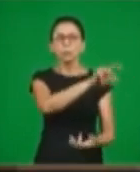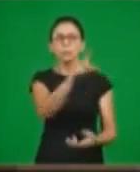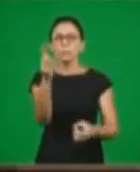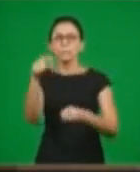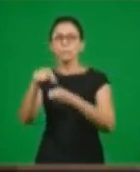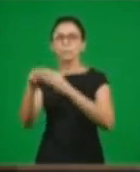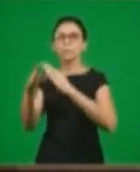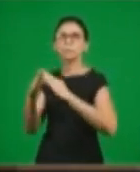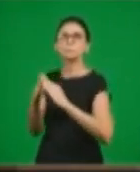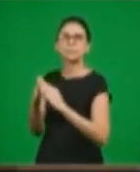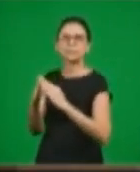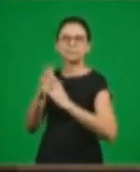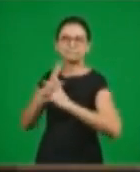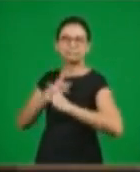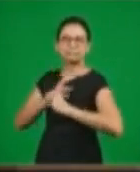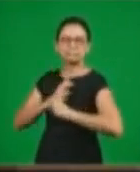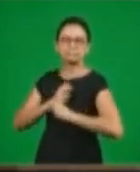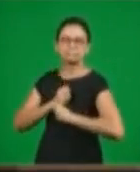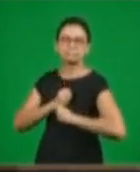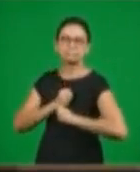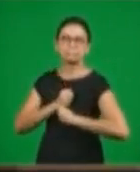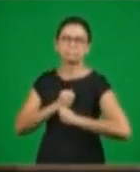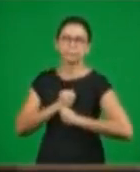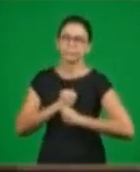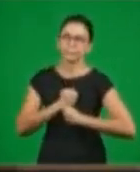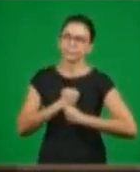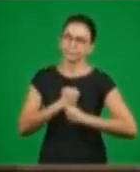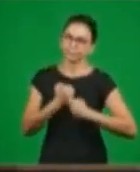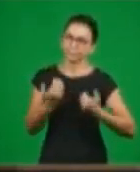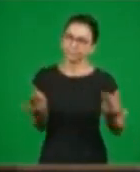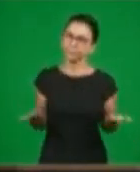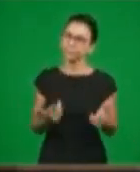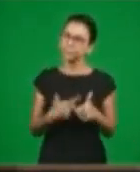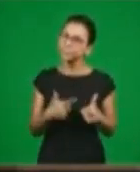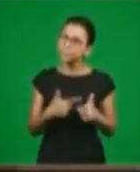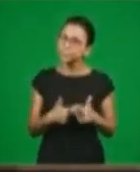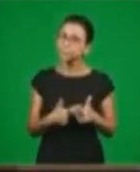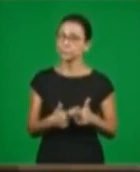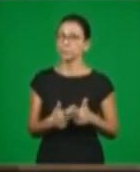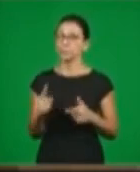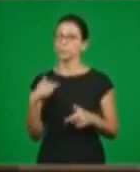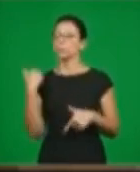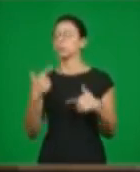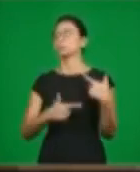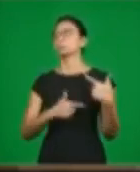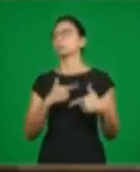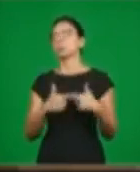That's the great problem. And the pastor wants to have to see that. And we are fighting for that.